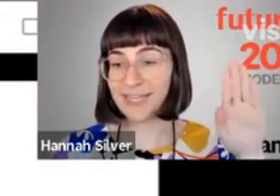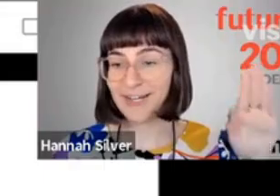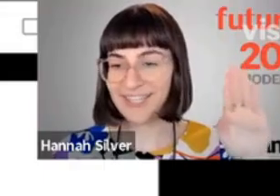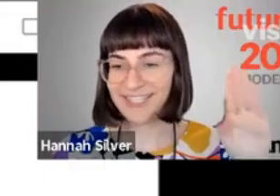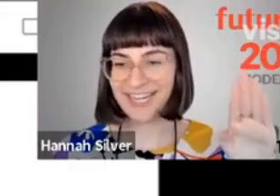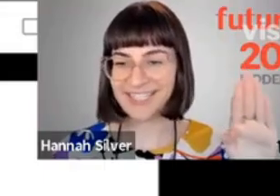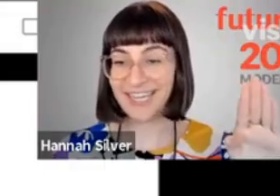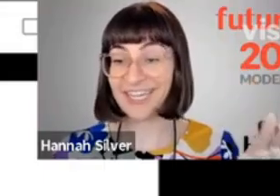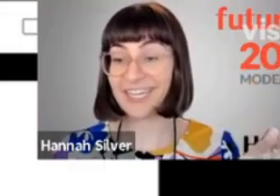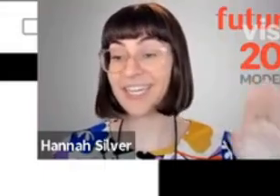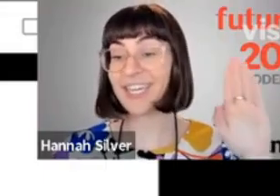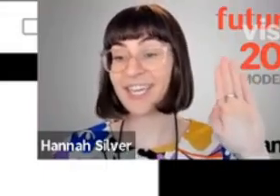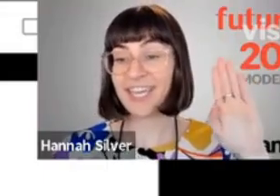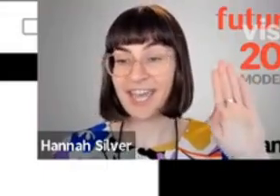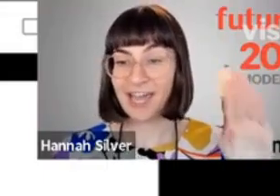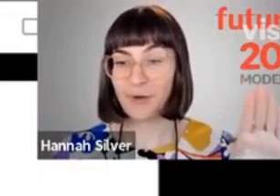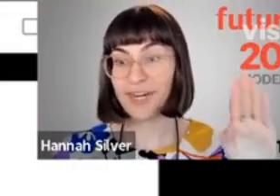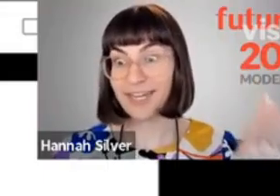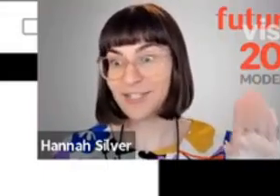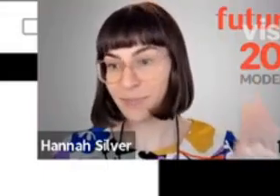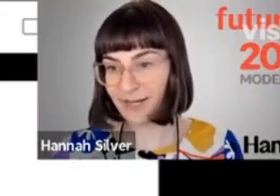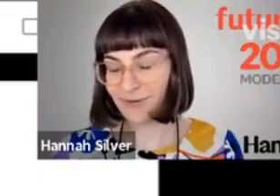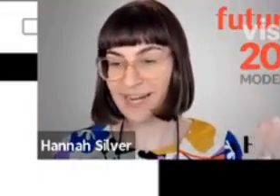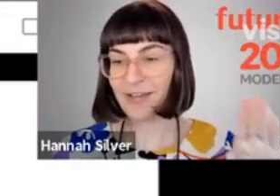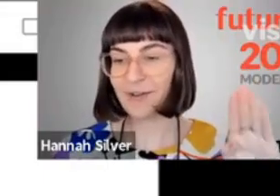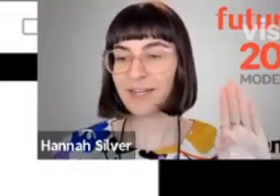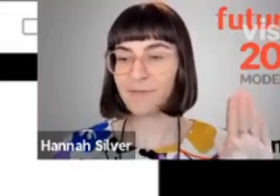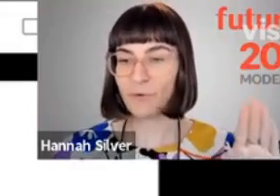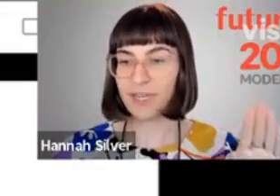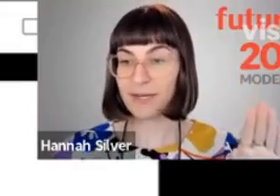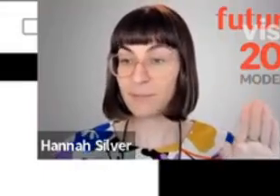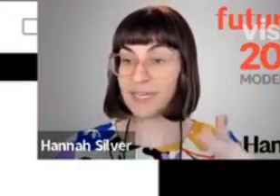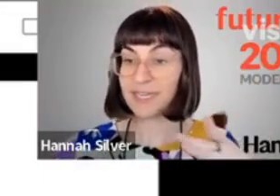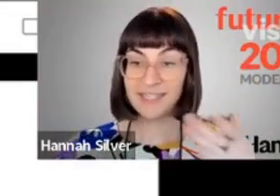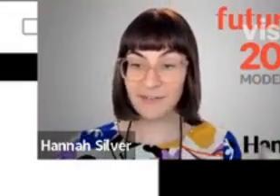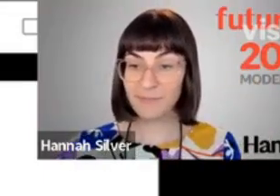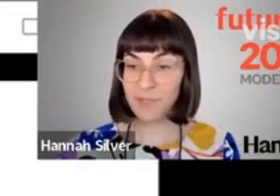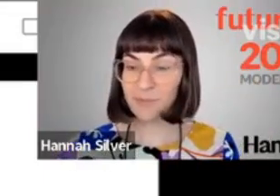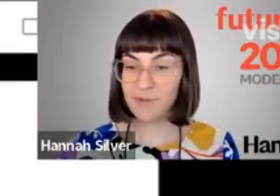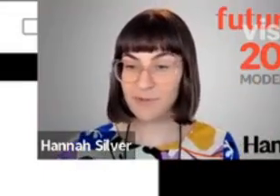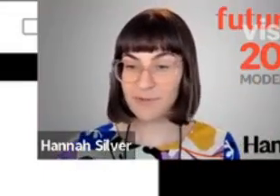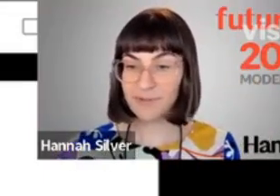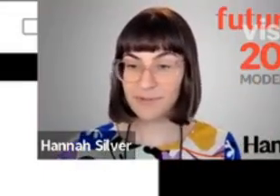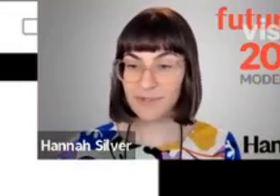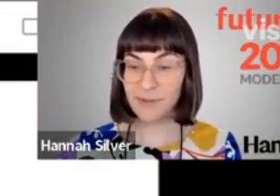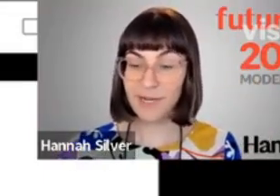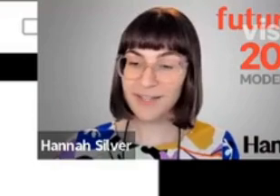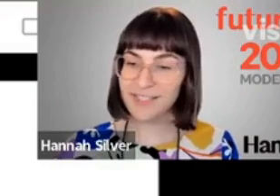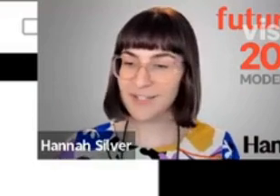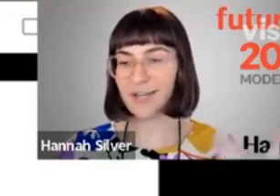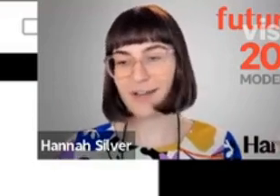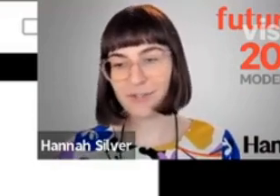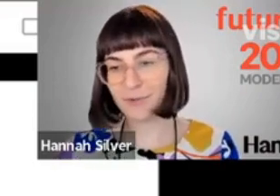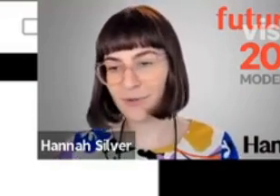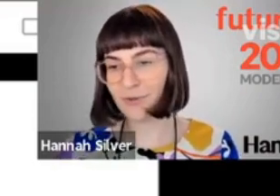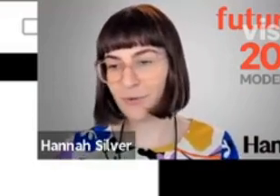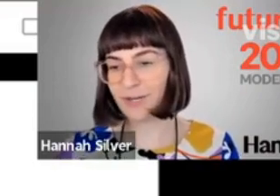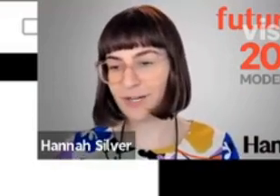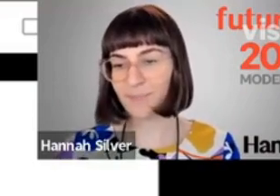made. So I hear this as like, how can I do better, right? How can I avoid making deaf people embarrassed or